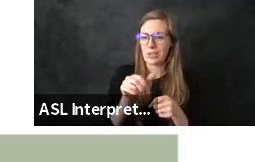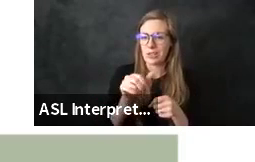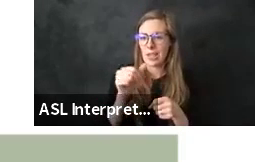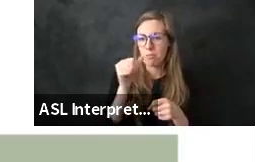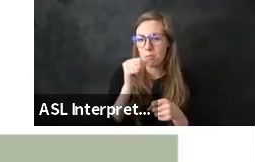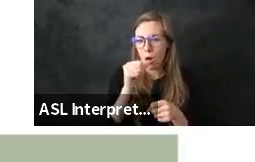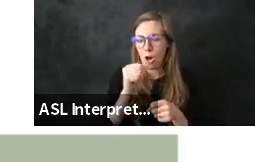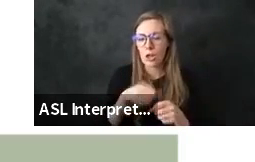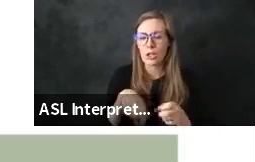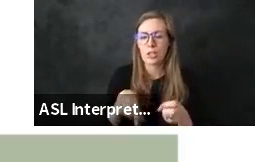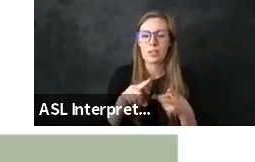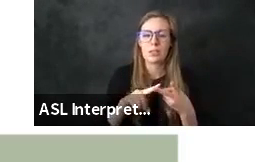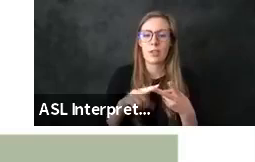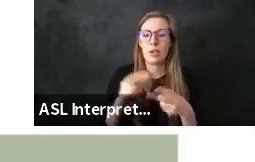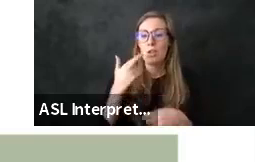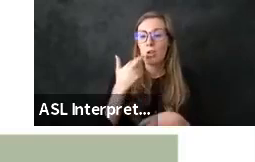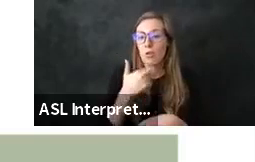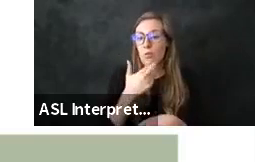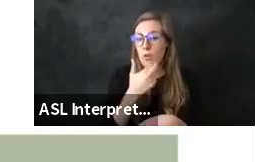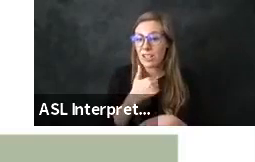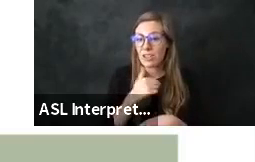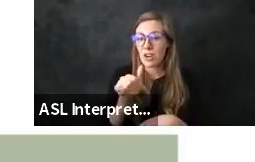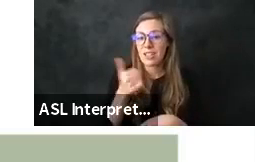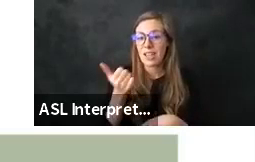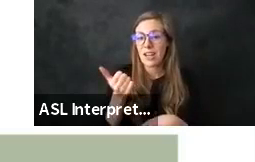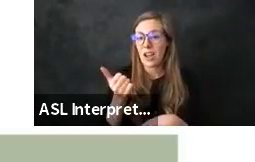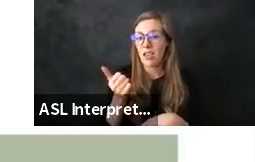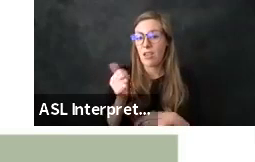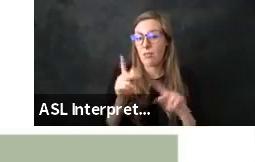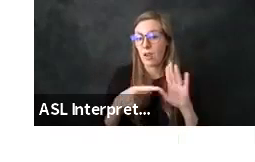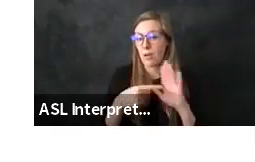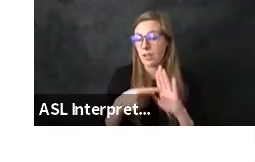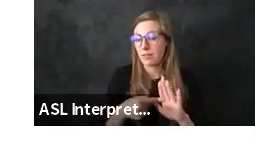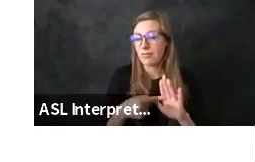and restaurants and other public venues.